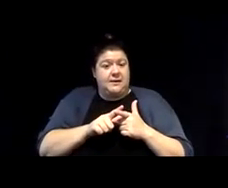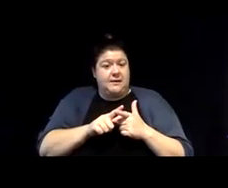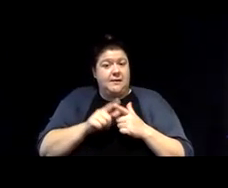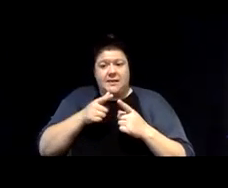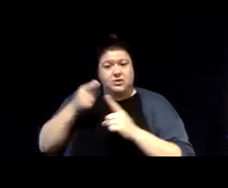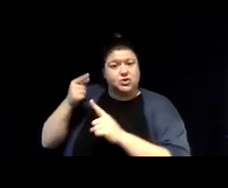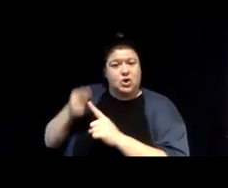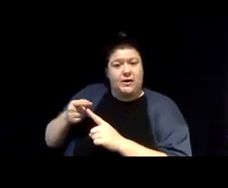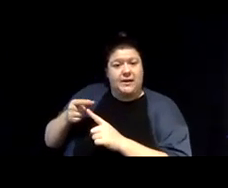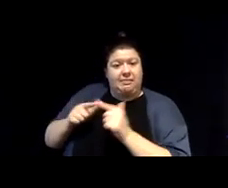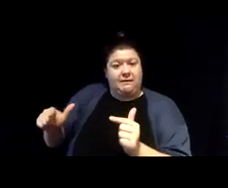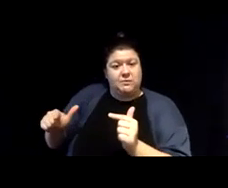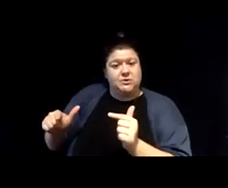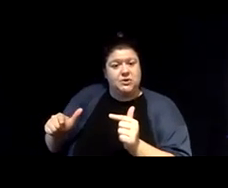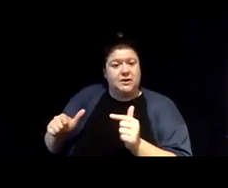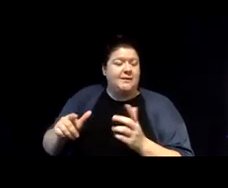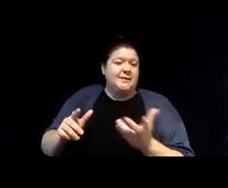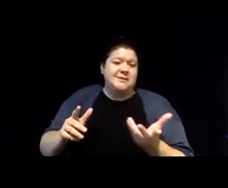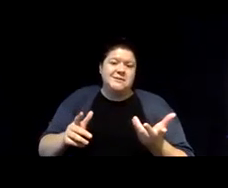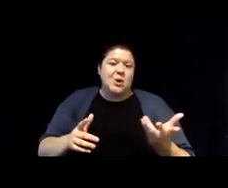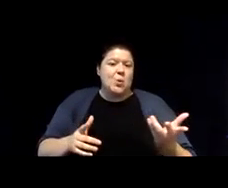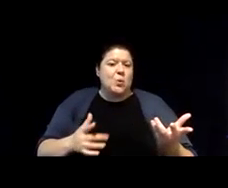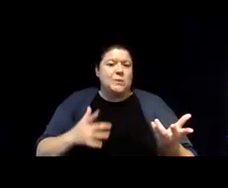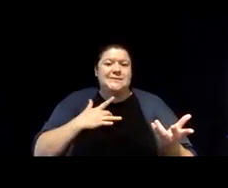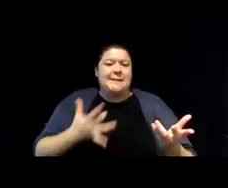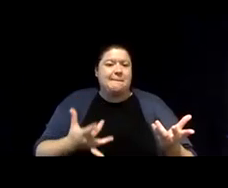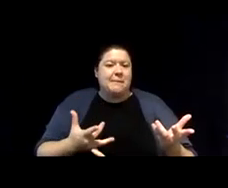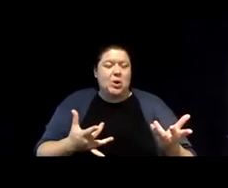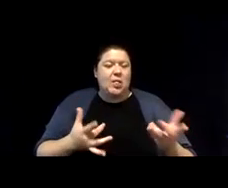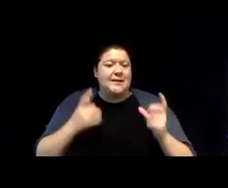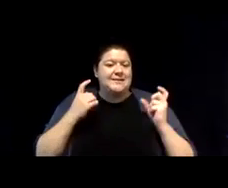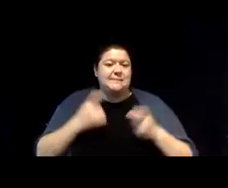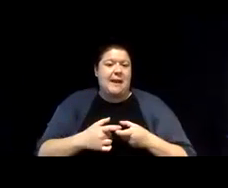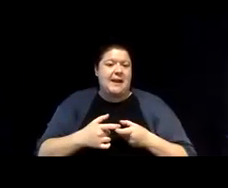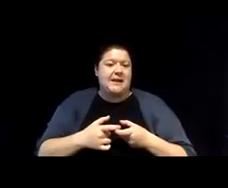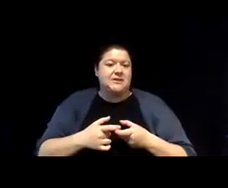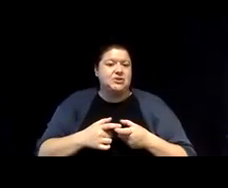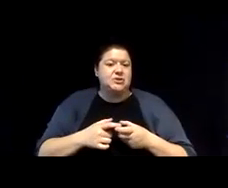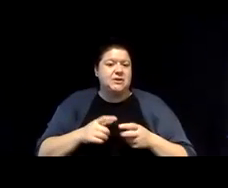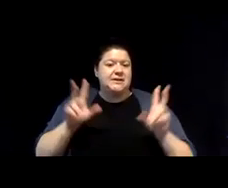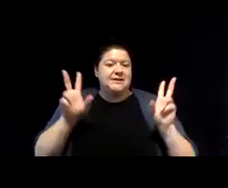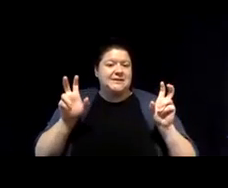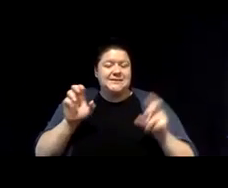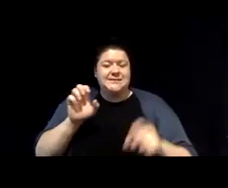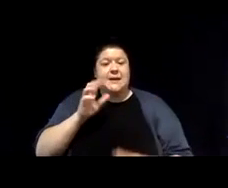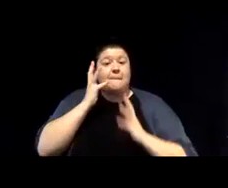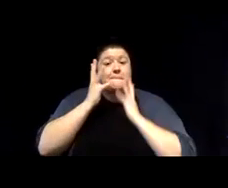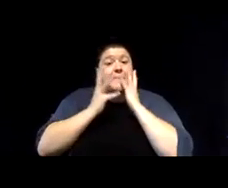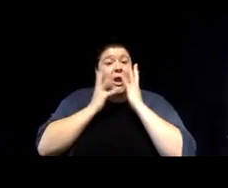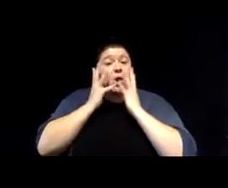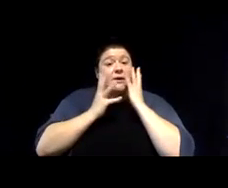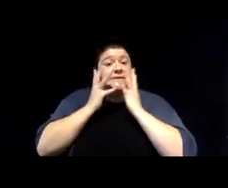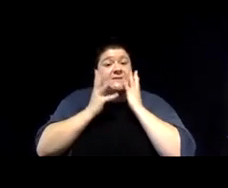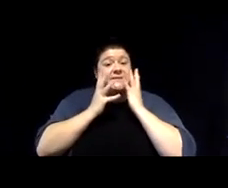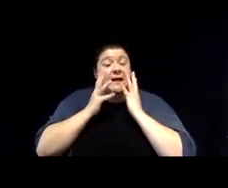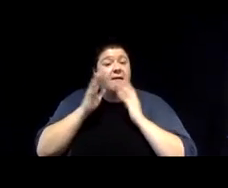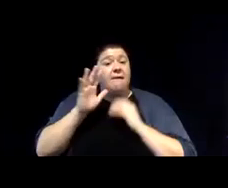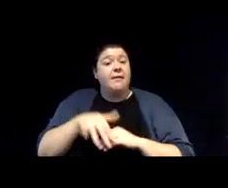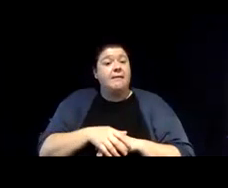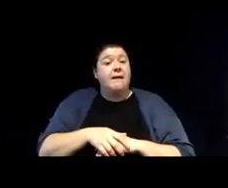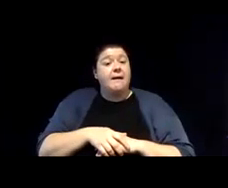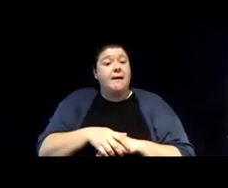a classic one in Spanish is the term embarrassed, right? And